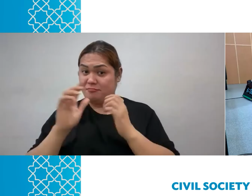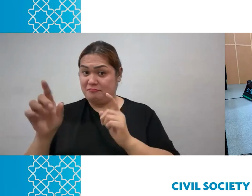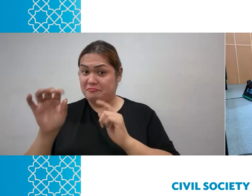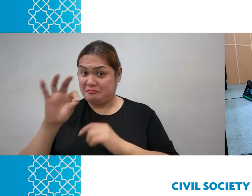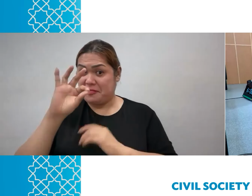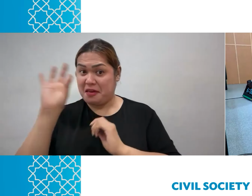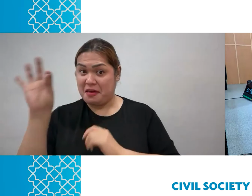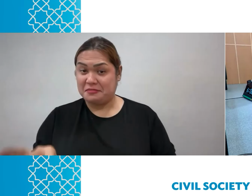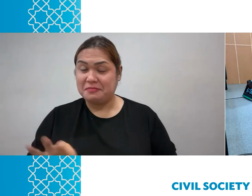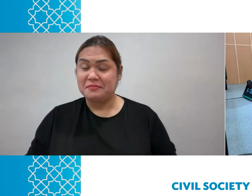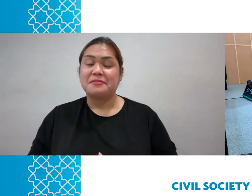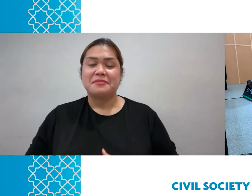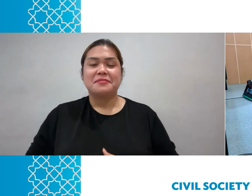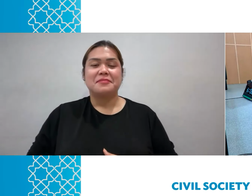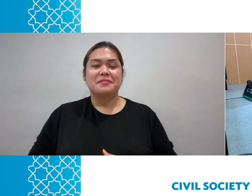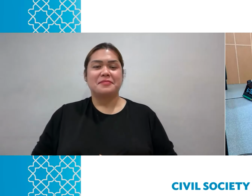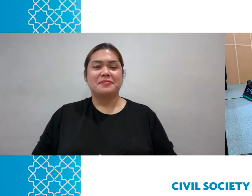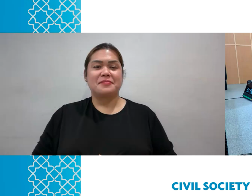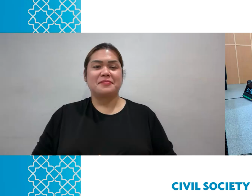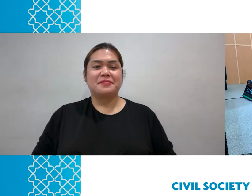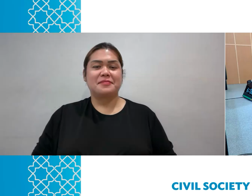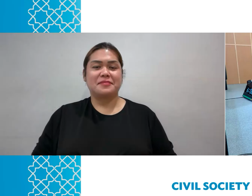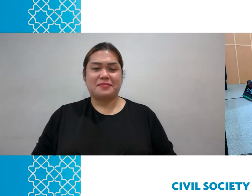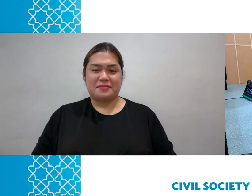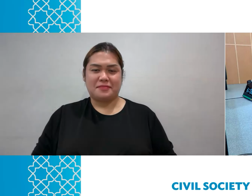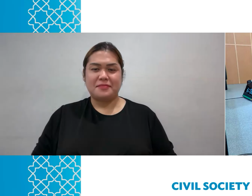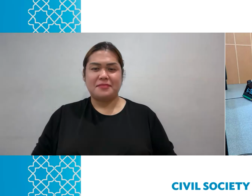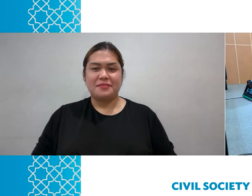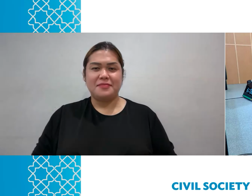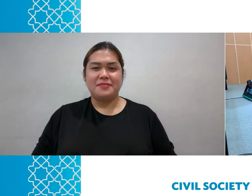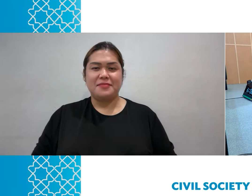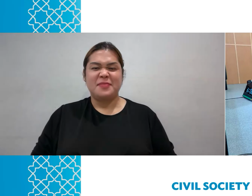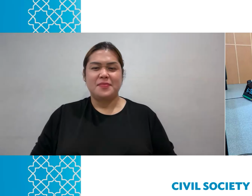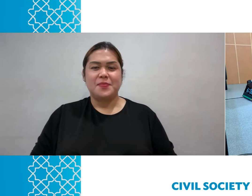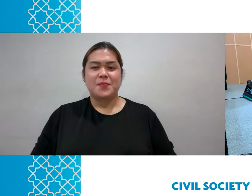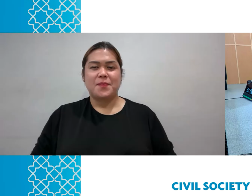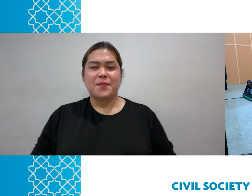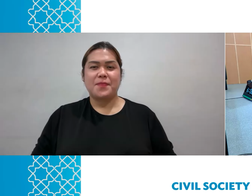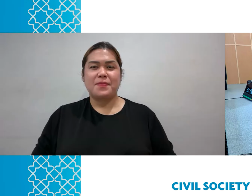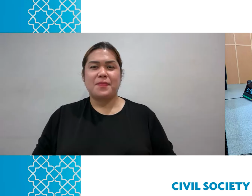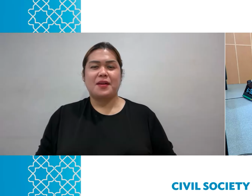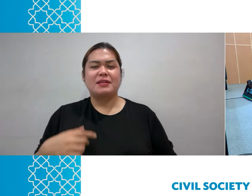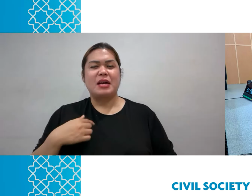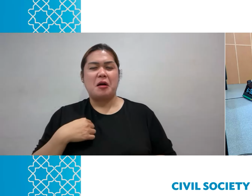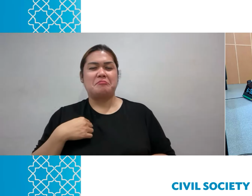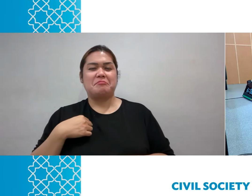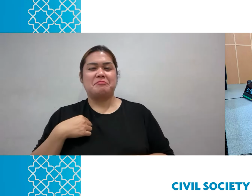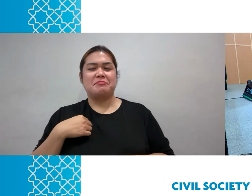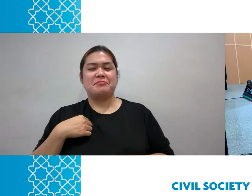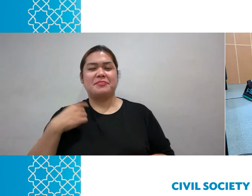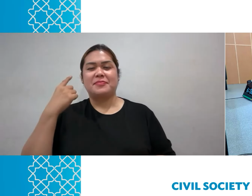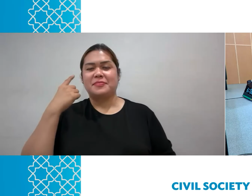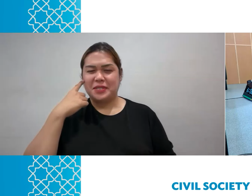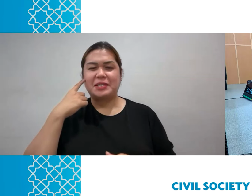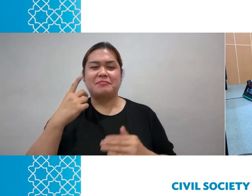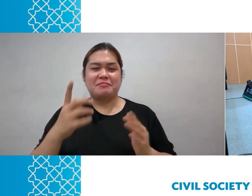Yeah, so I'm quite agnostic on those things. So I think it shows really,